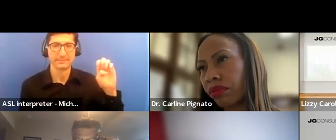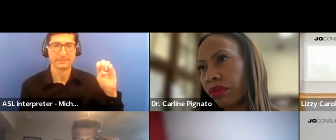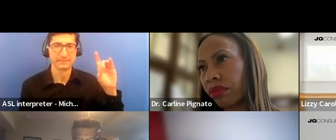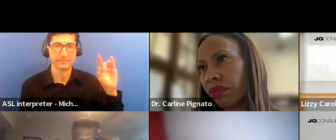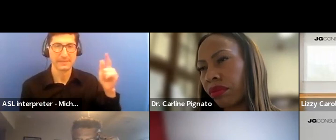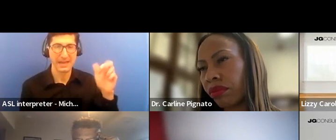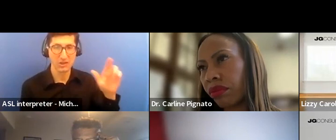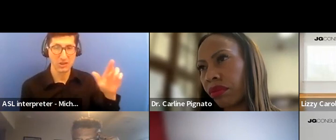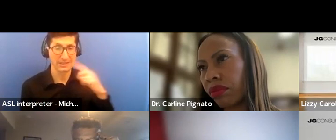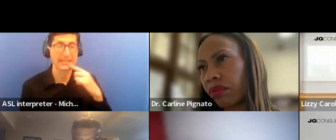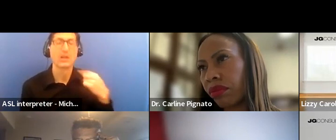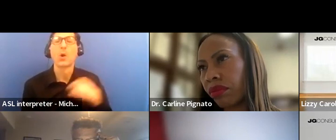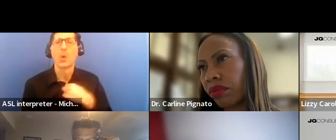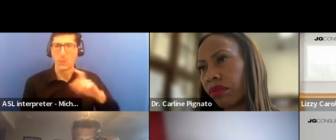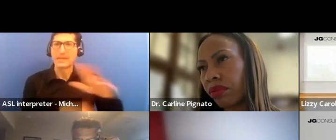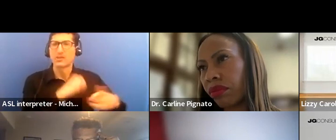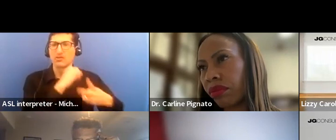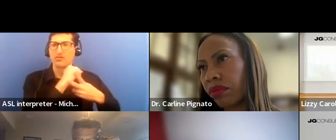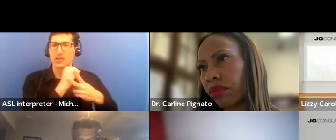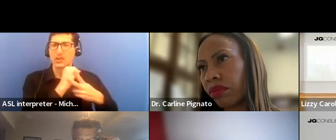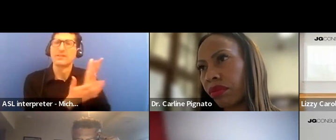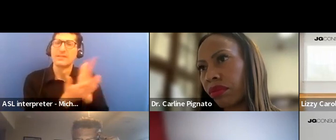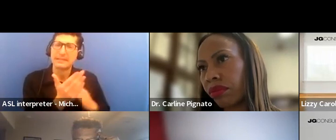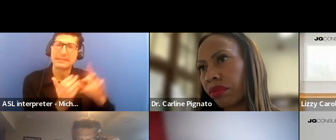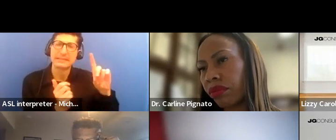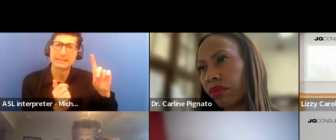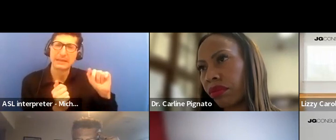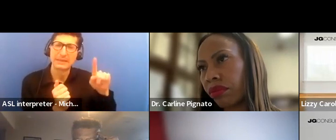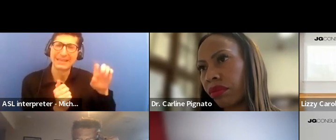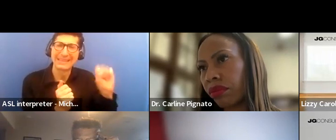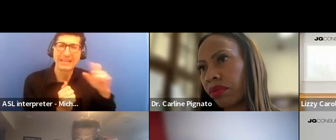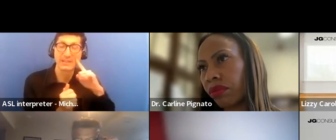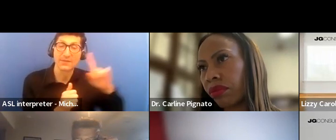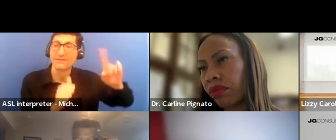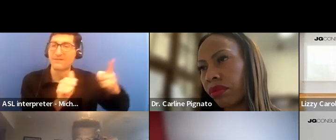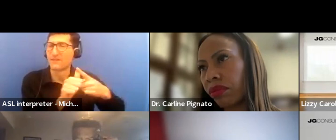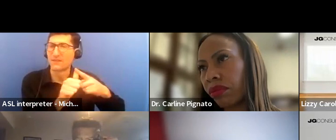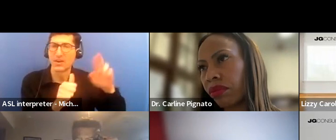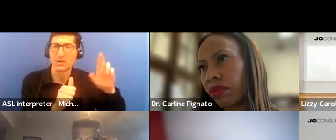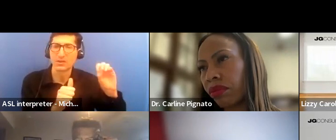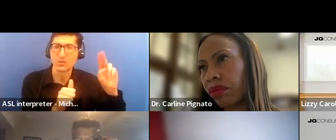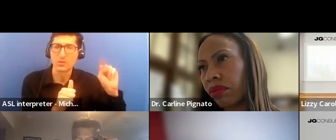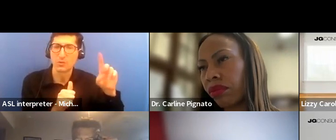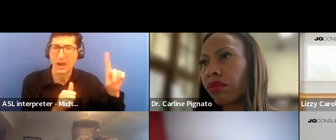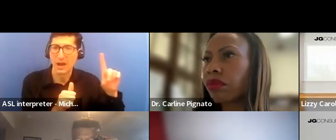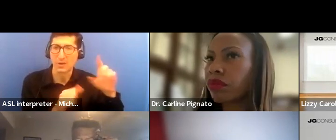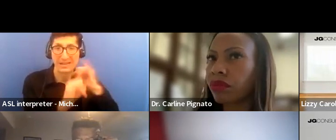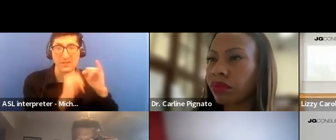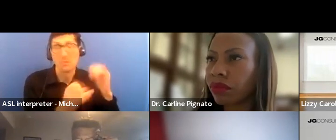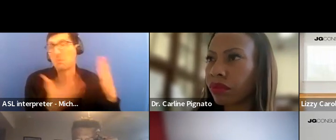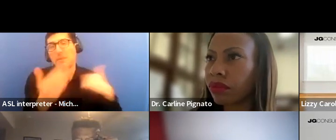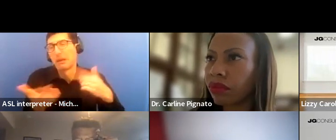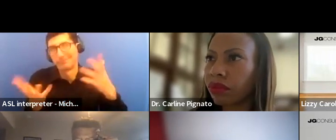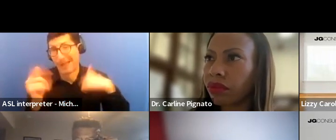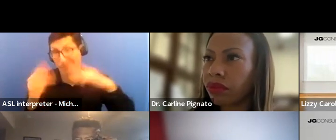of dates that's for the first round interview. Okay. Right? So let's say we choose 8. That's just a number I'm landing on. Let's say we